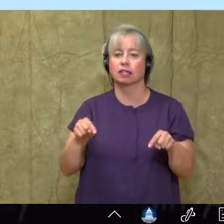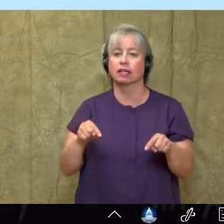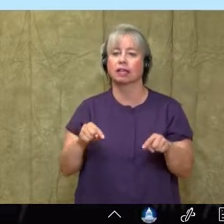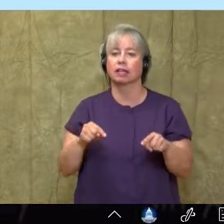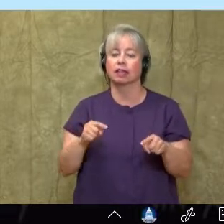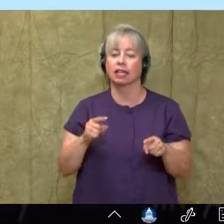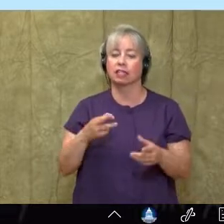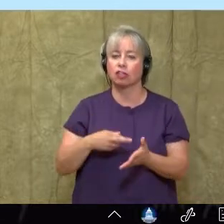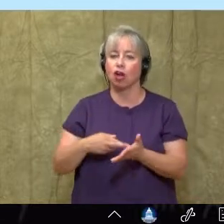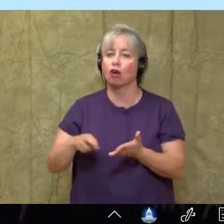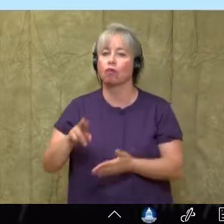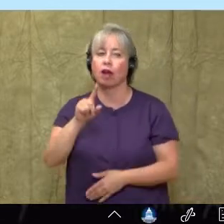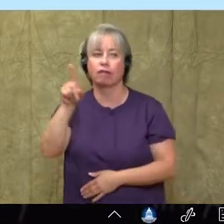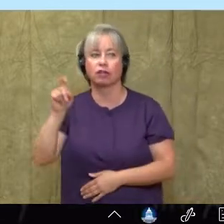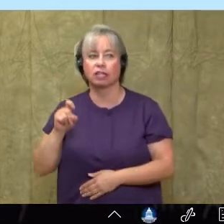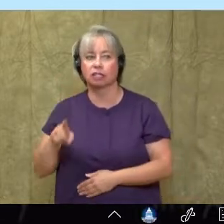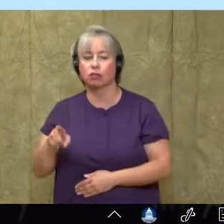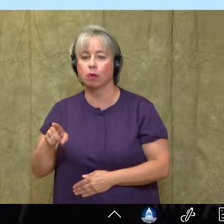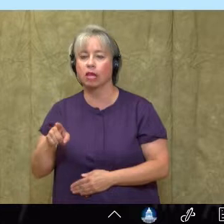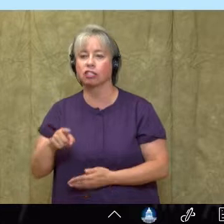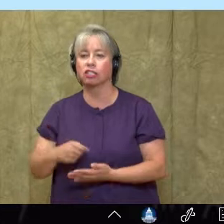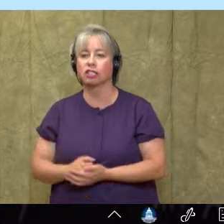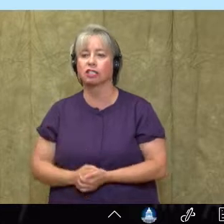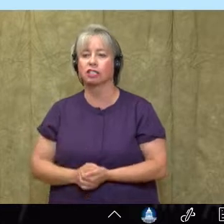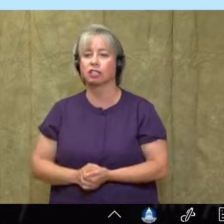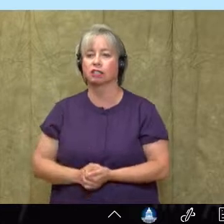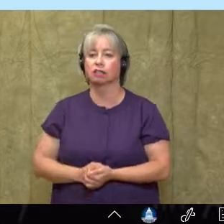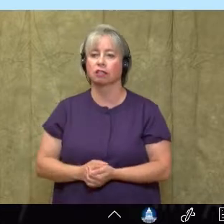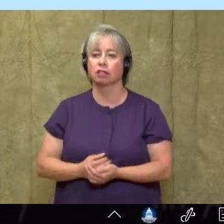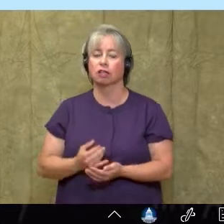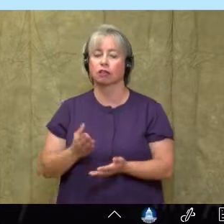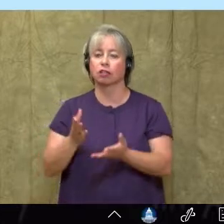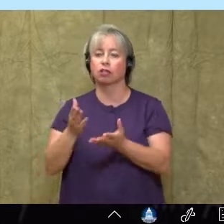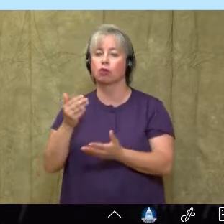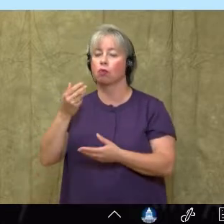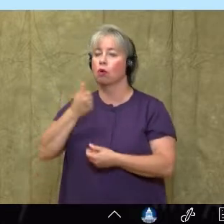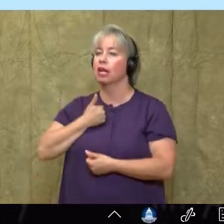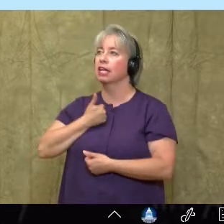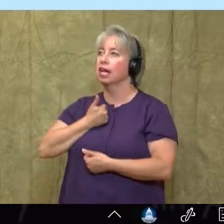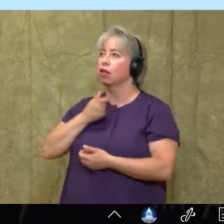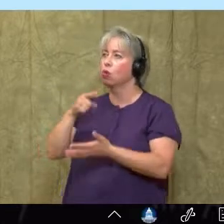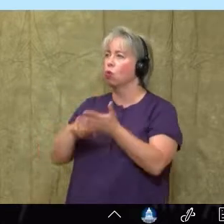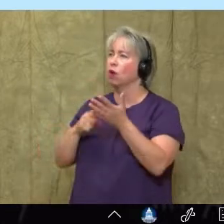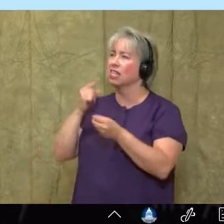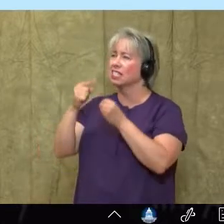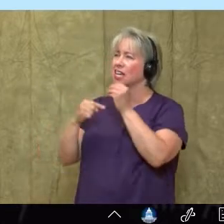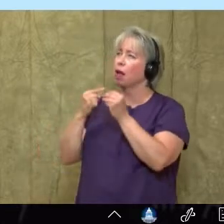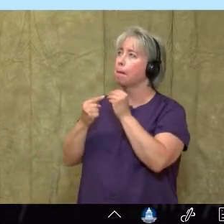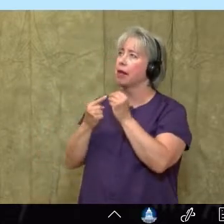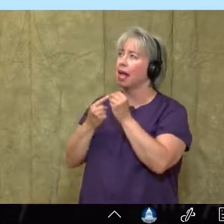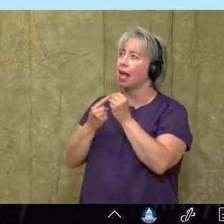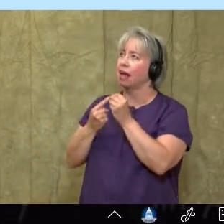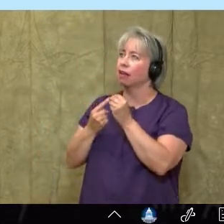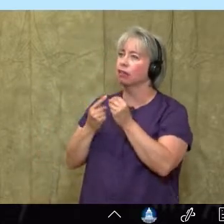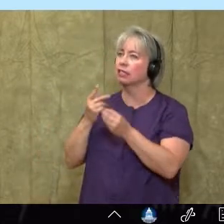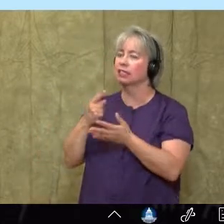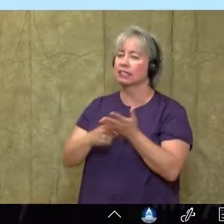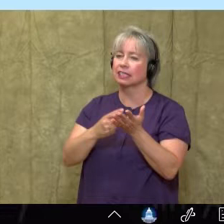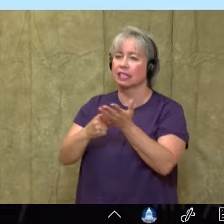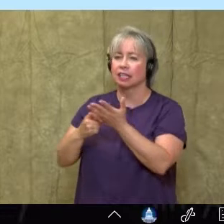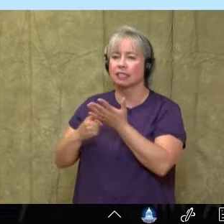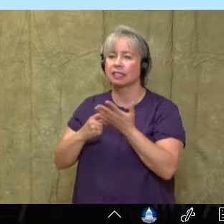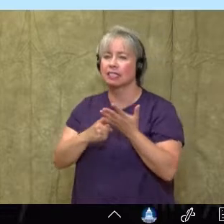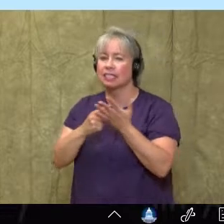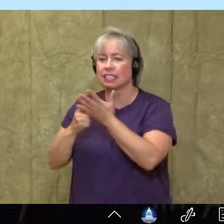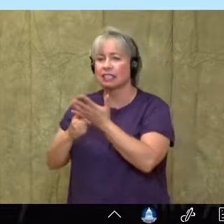questions. When you're working mathematics, you want to ask yourself what it's about. You want to talk through it, see what you're